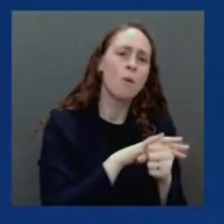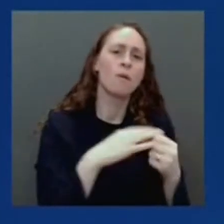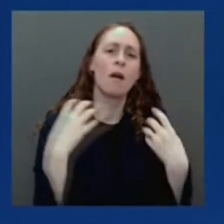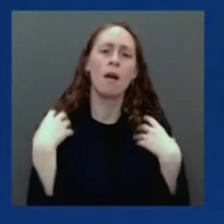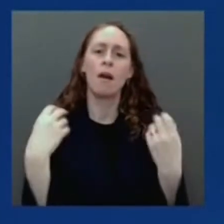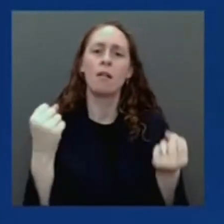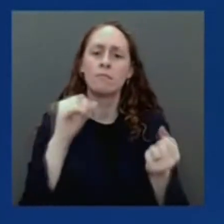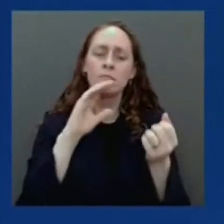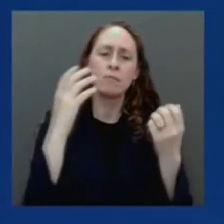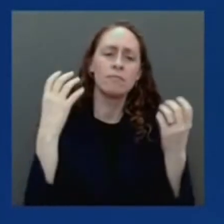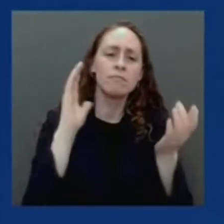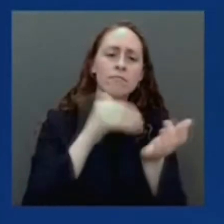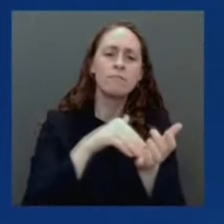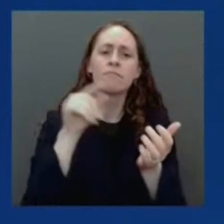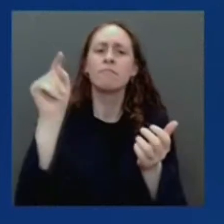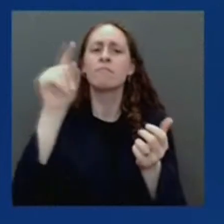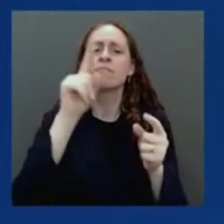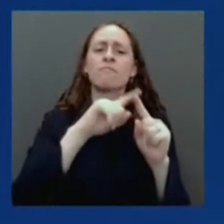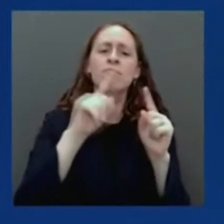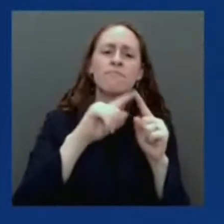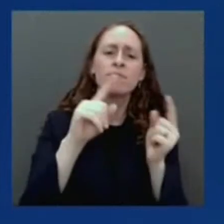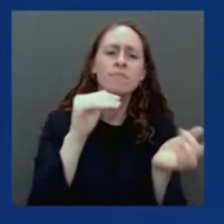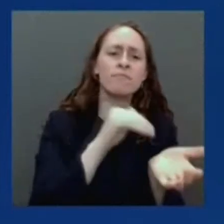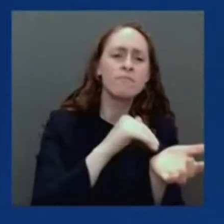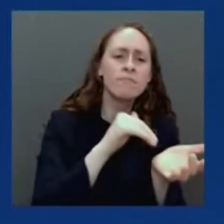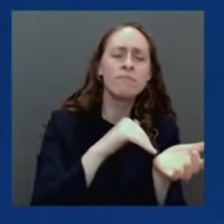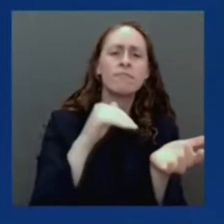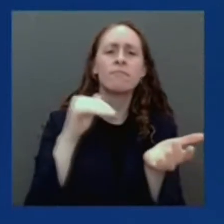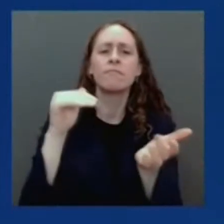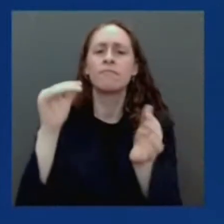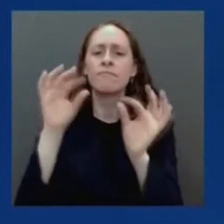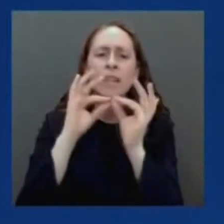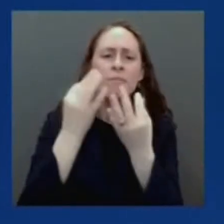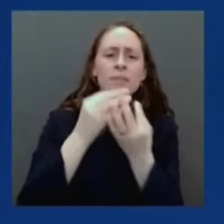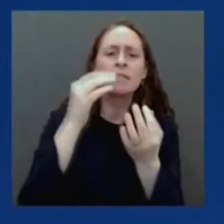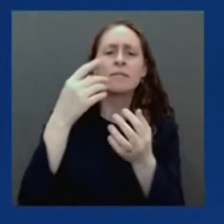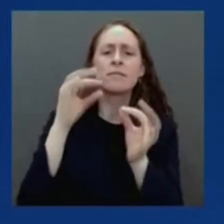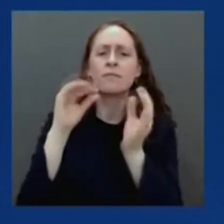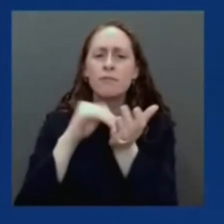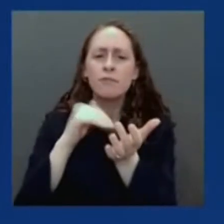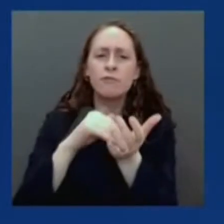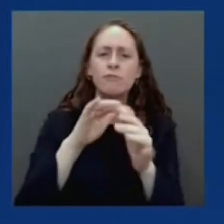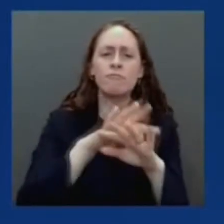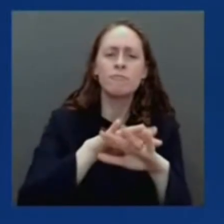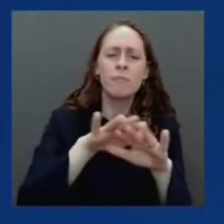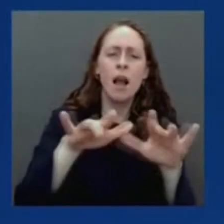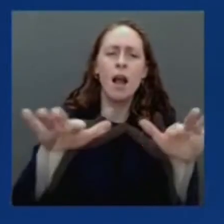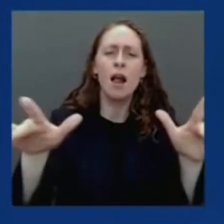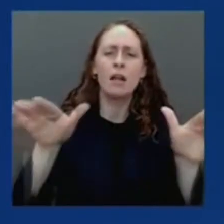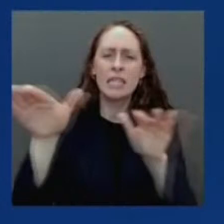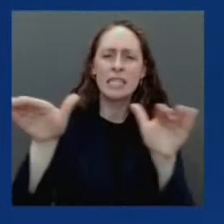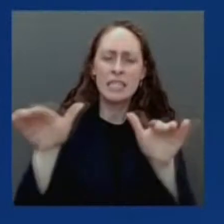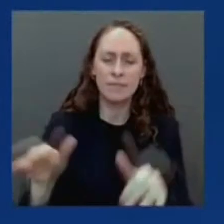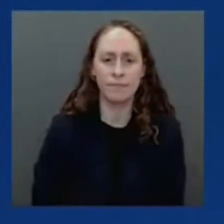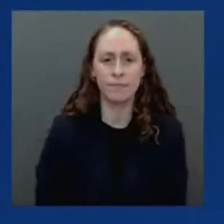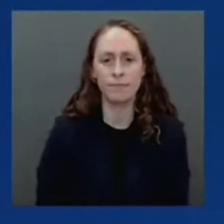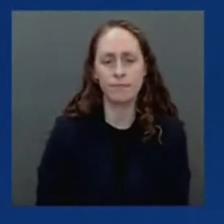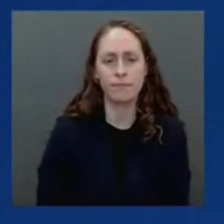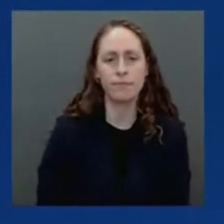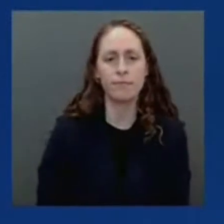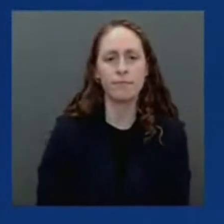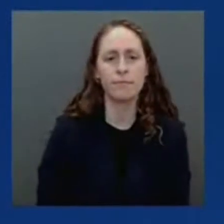of locations nationwide. We've already secured ample doses and the necessary needles and